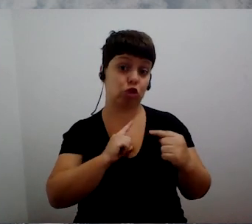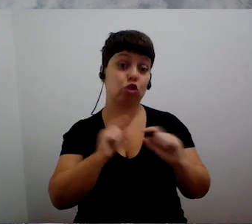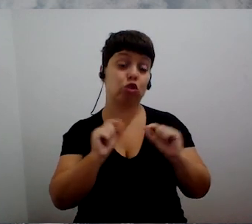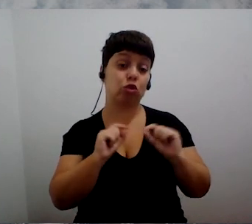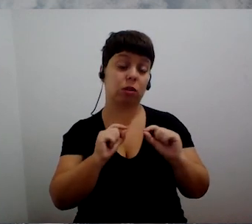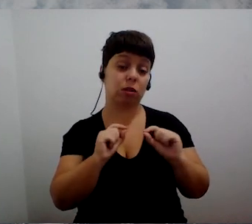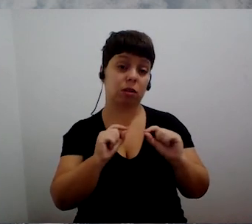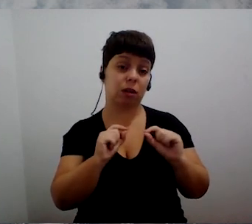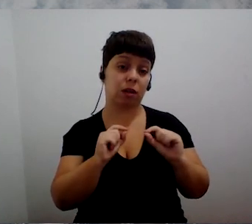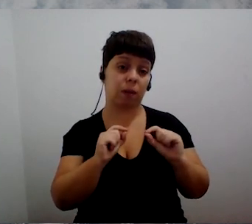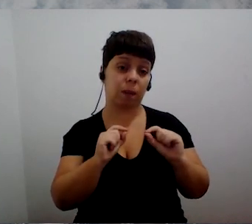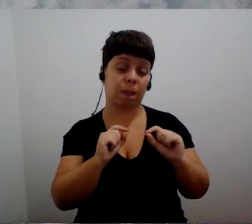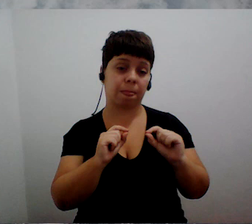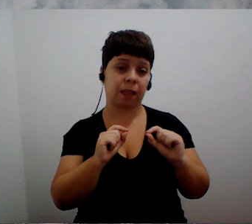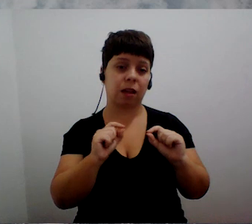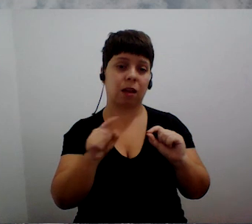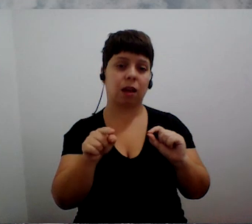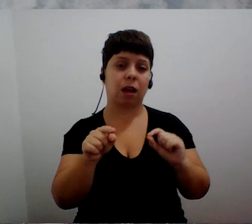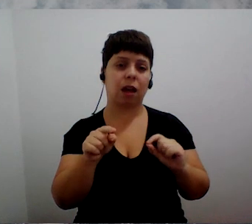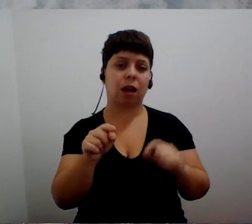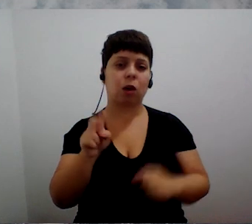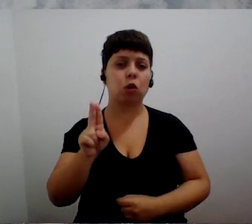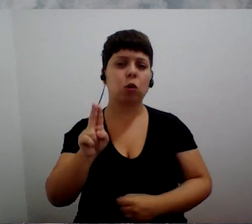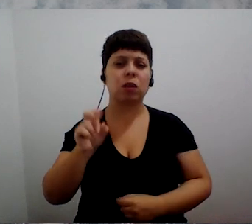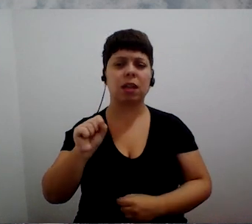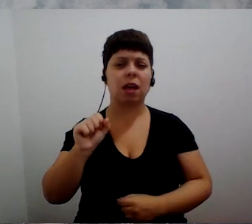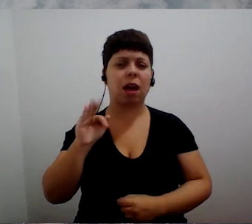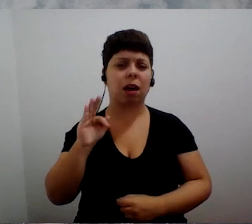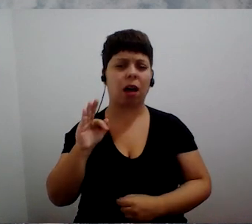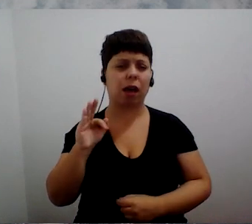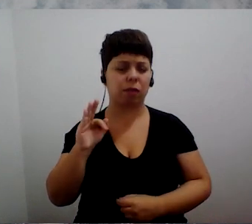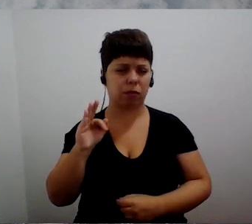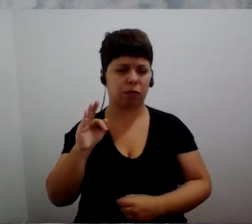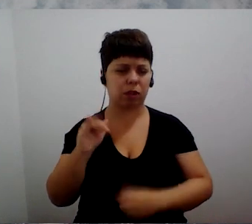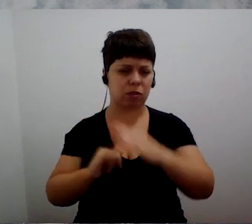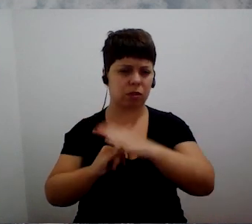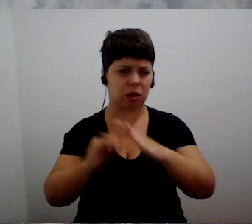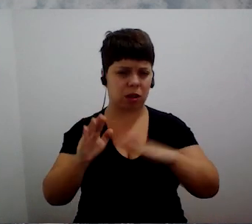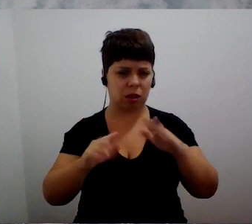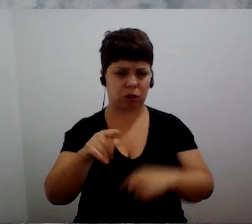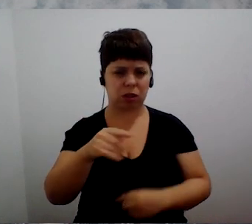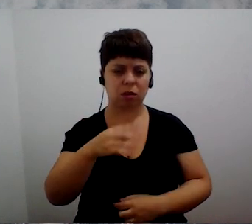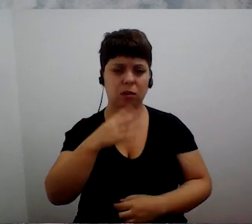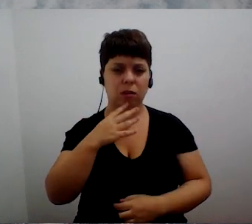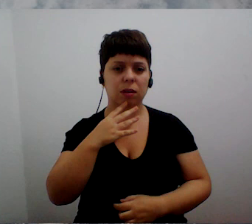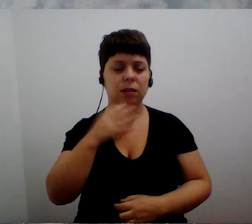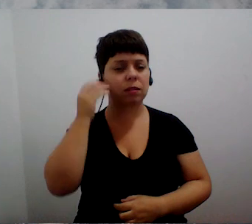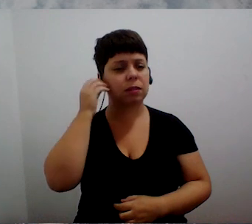One of these, the goals they want with this is apply here in Brazil the OCS